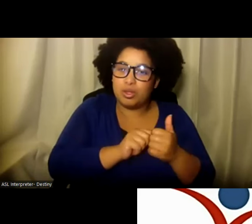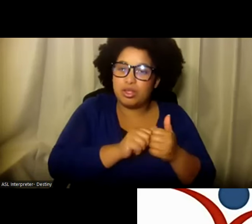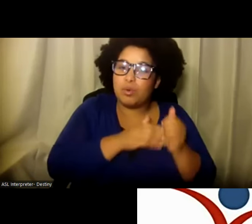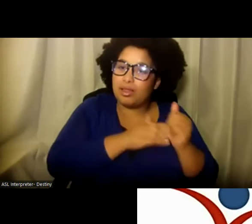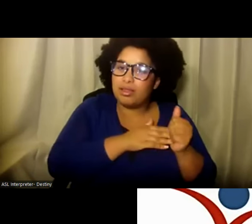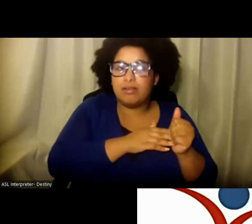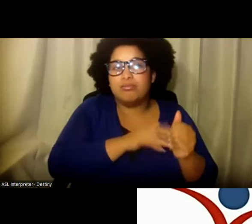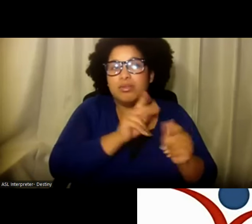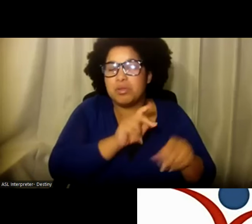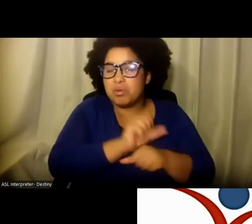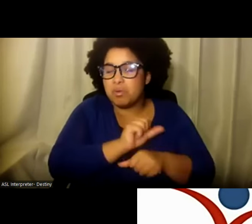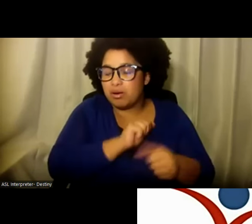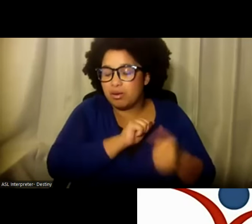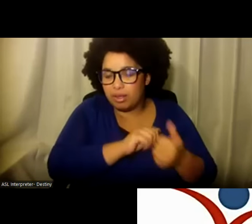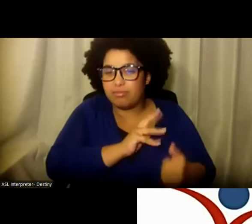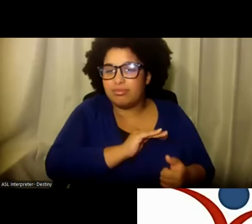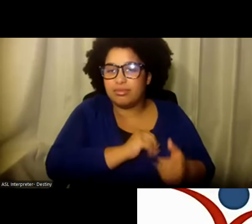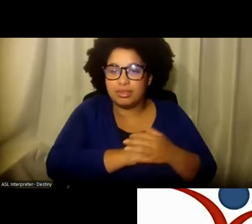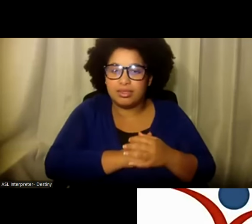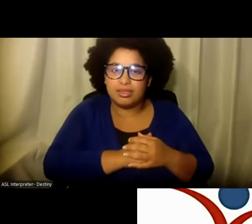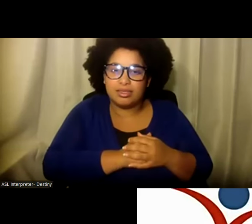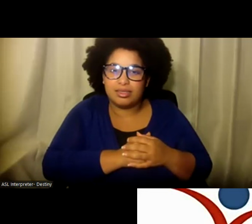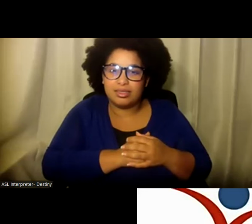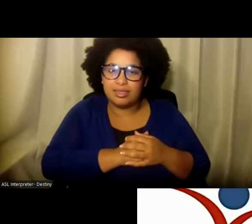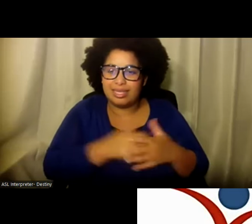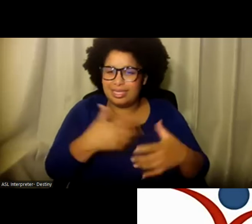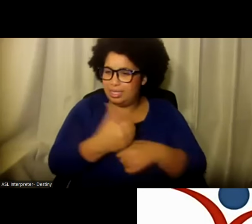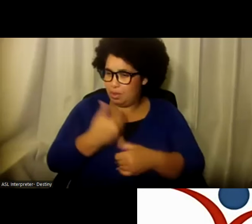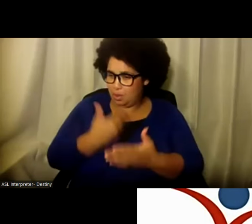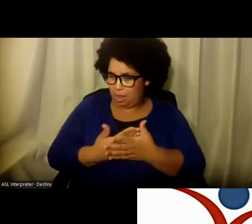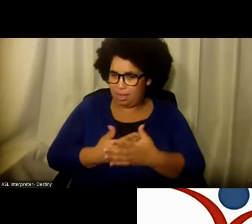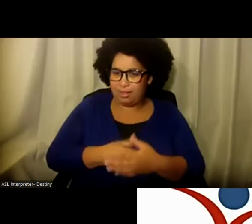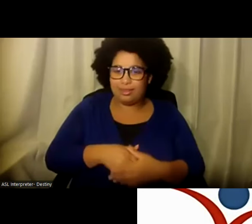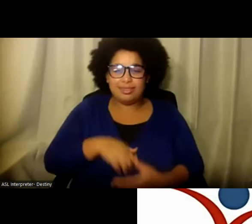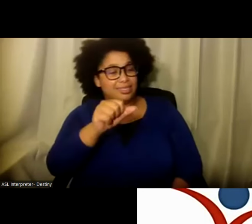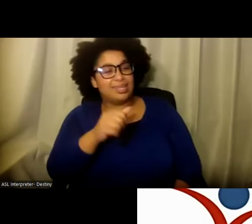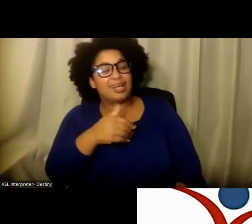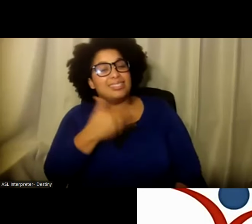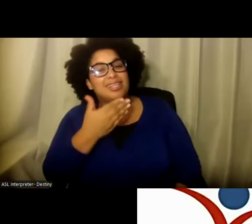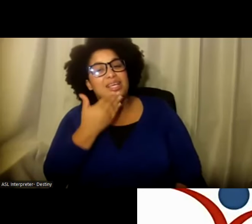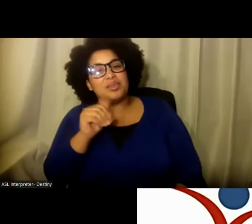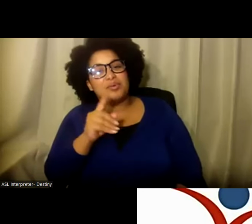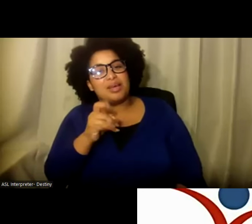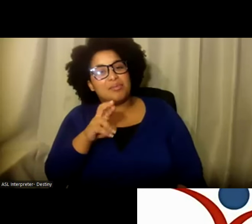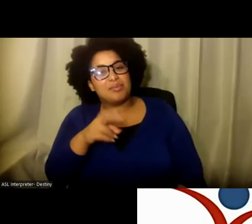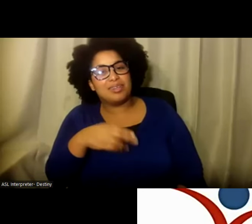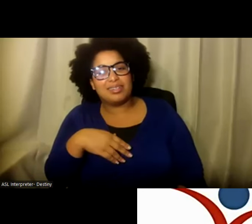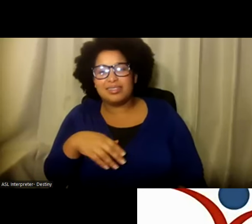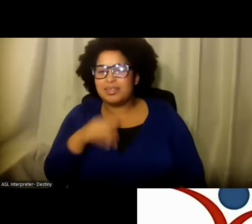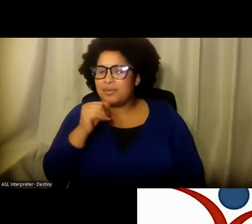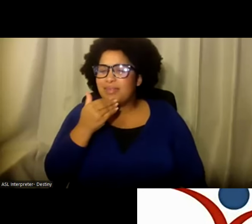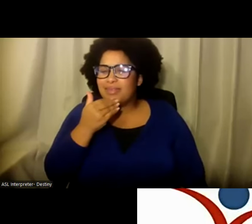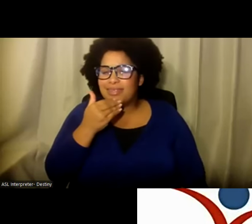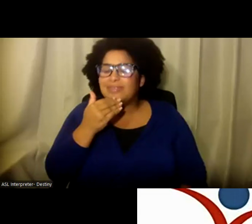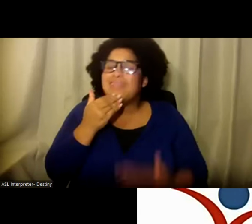leadership. So, hopefully, does that summarize it pretty well? Yes, it does, Amber. Thank you. Yeah, no, thank you for